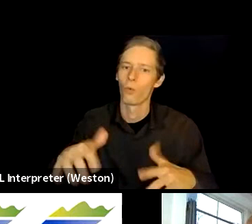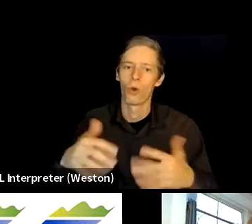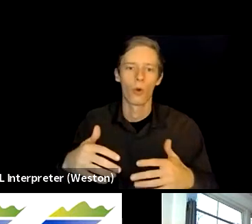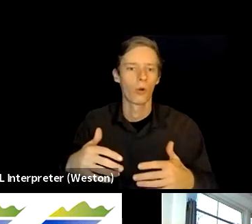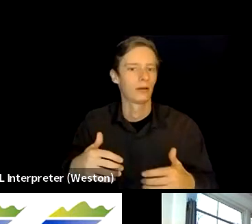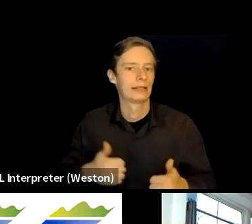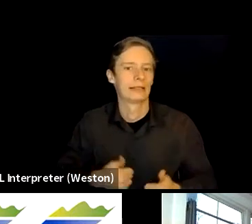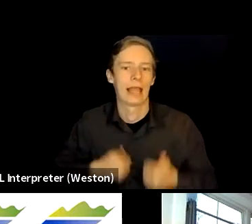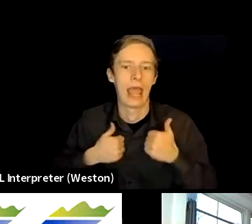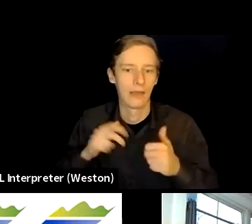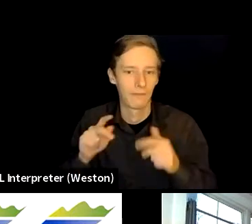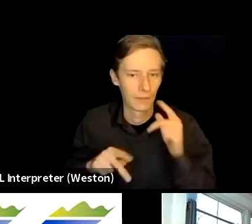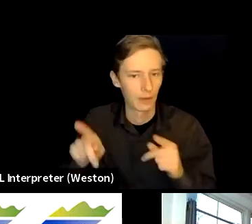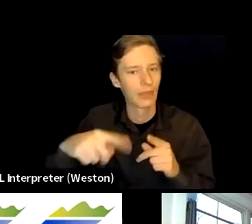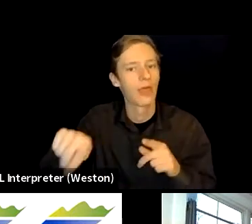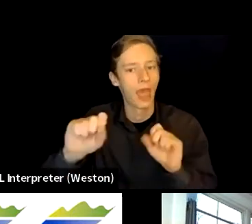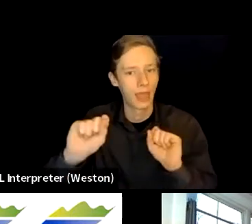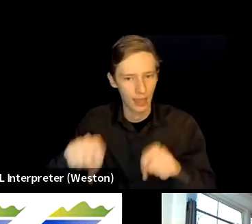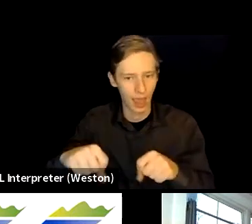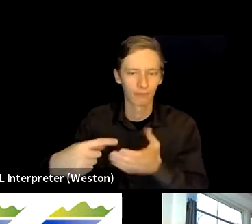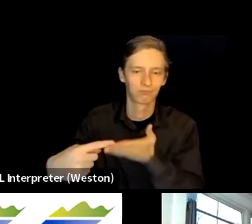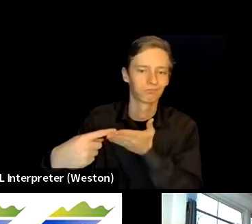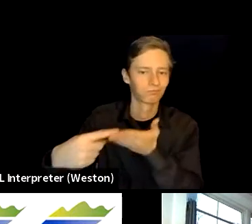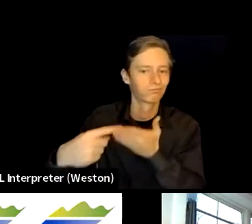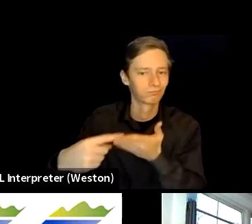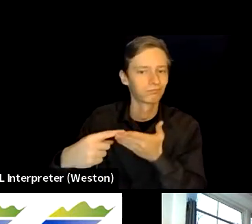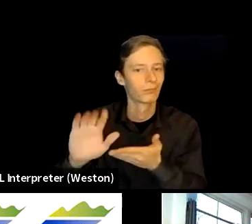if they needed them through telehealth. And